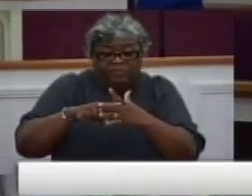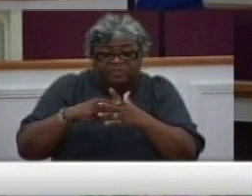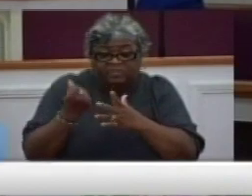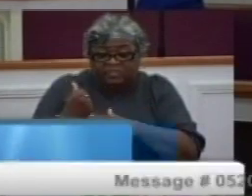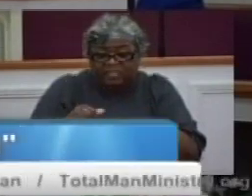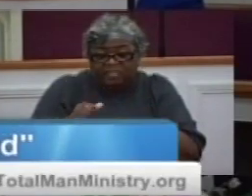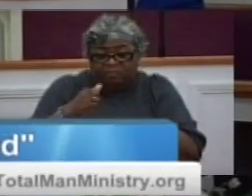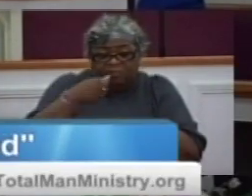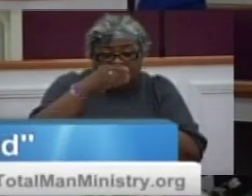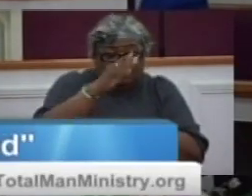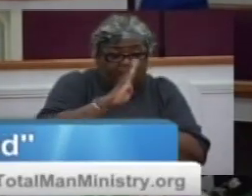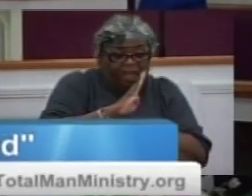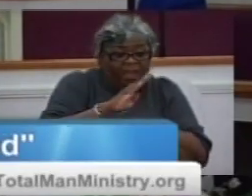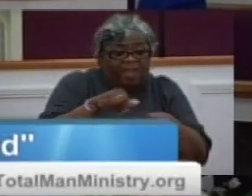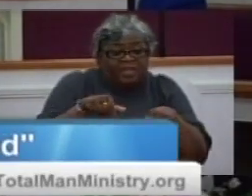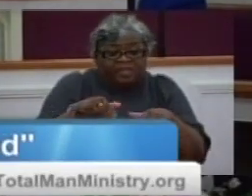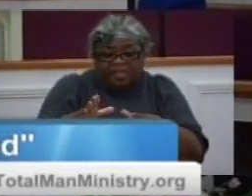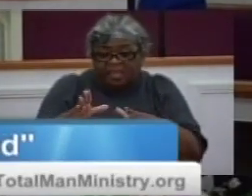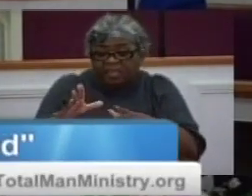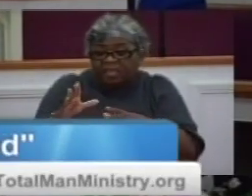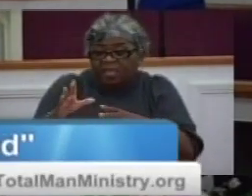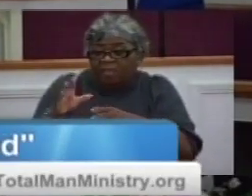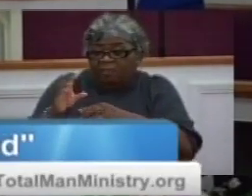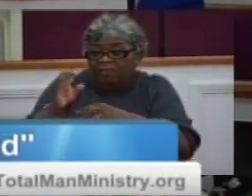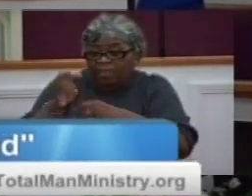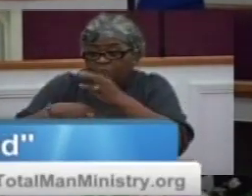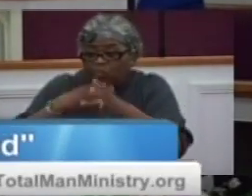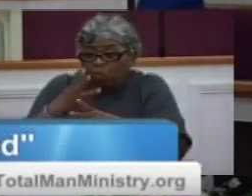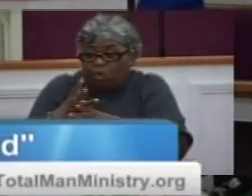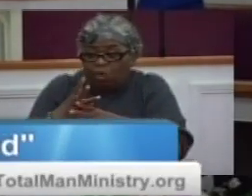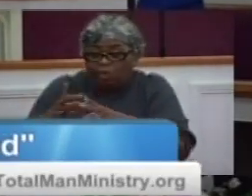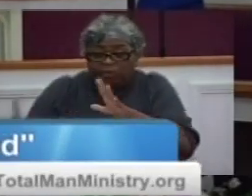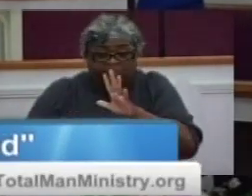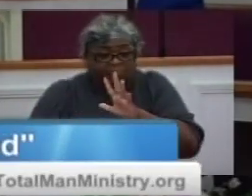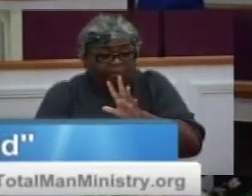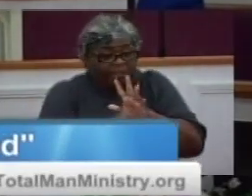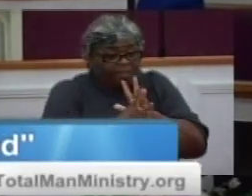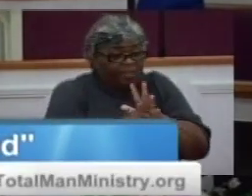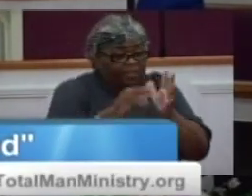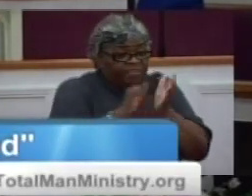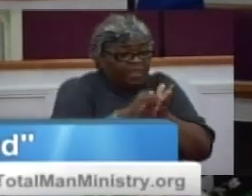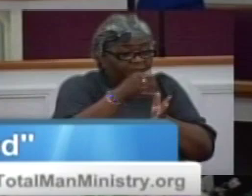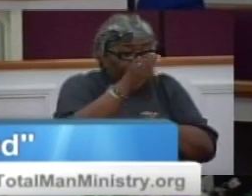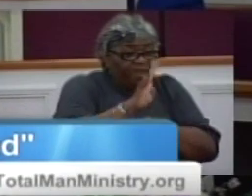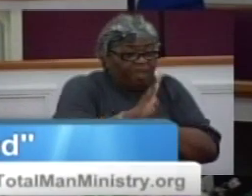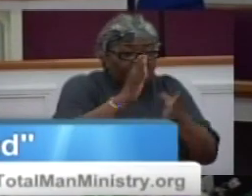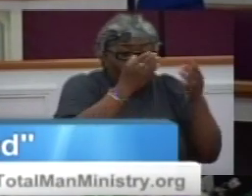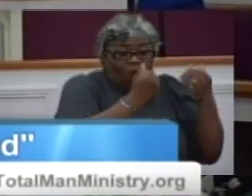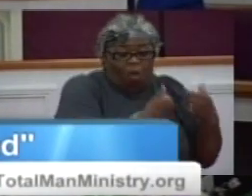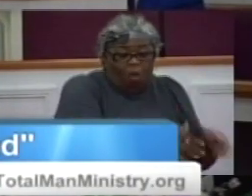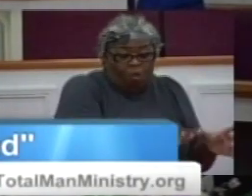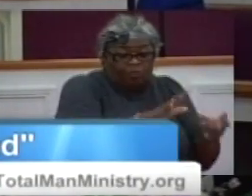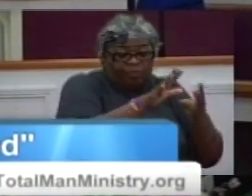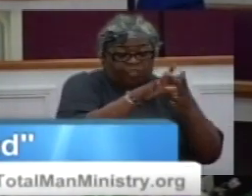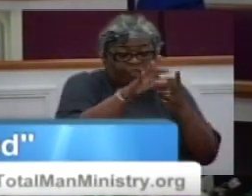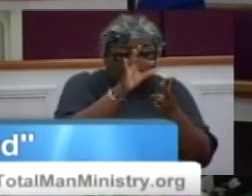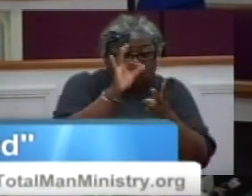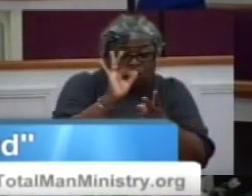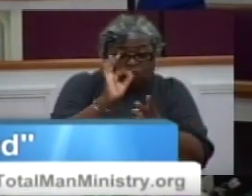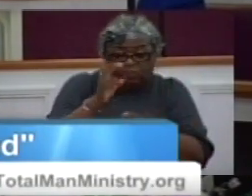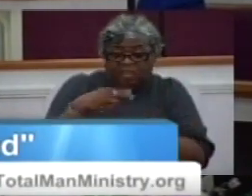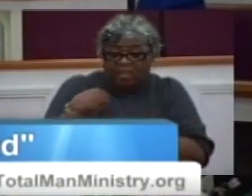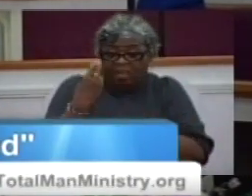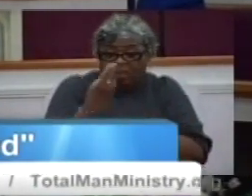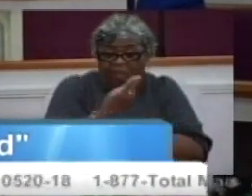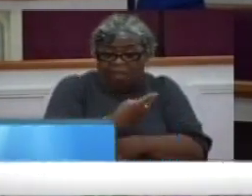God saying, let and worlds appeared, that God had already chosen